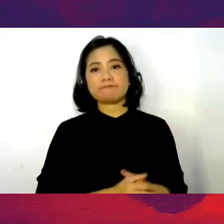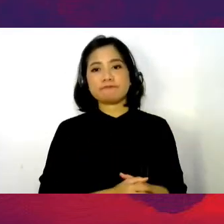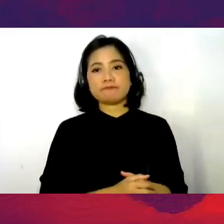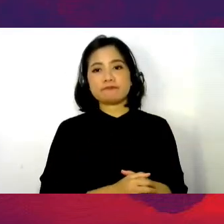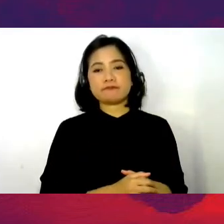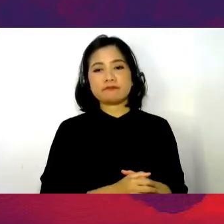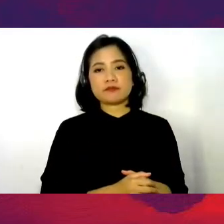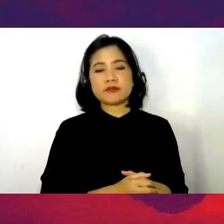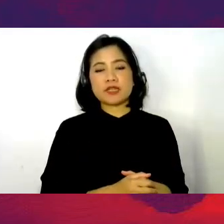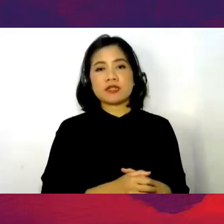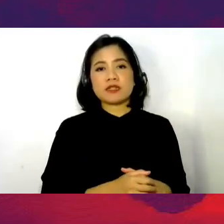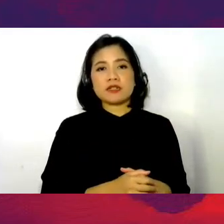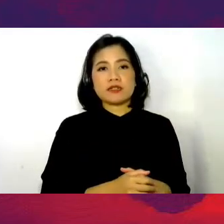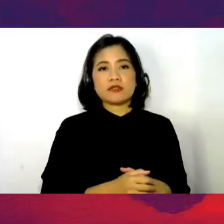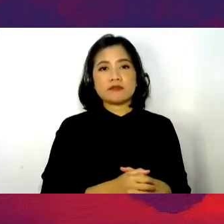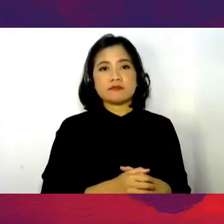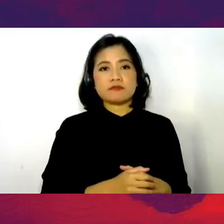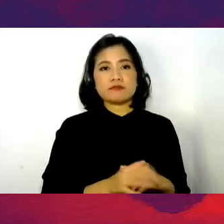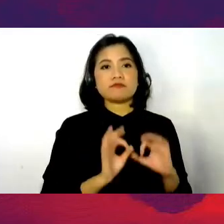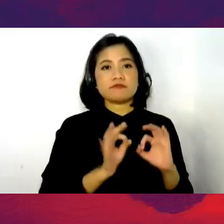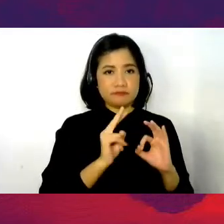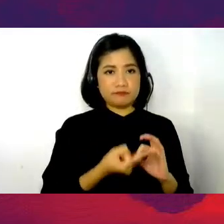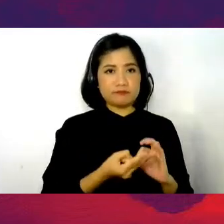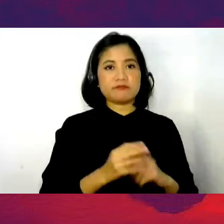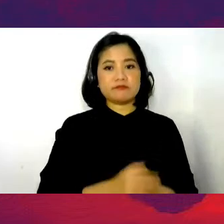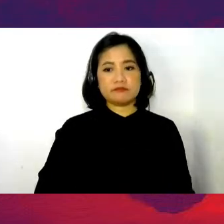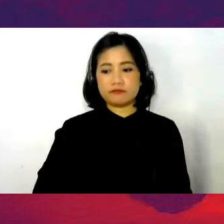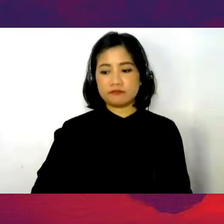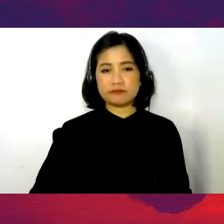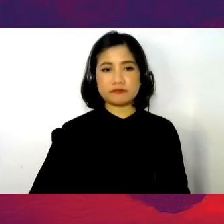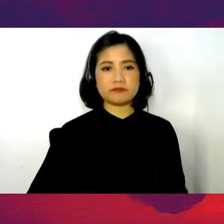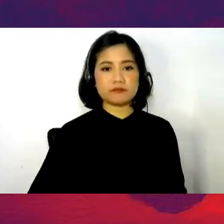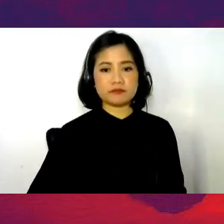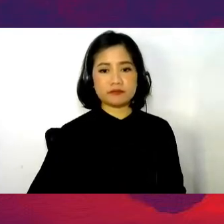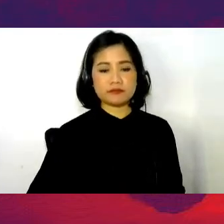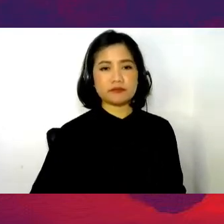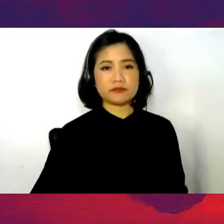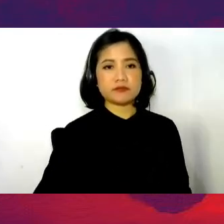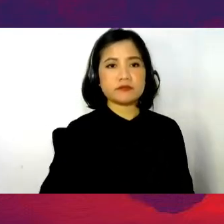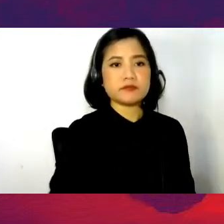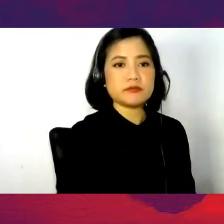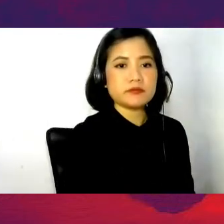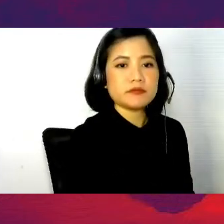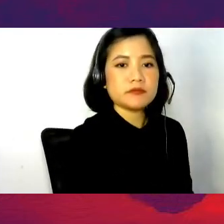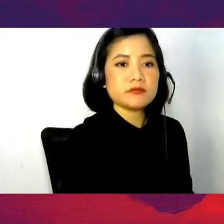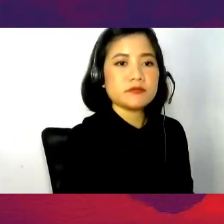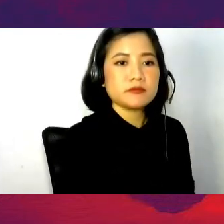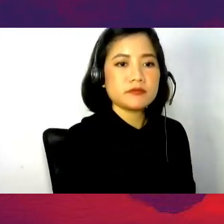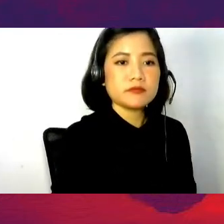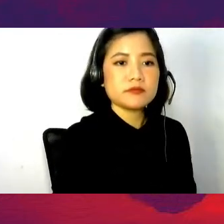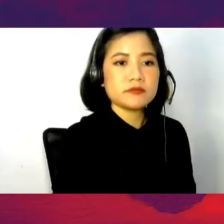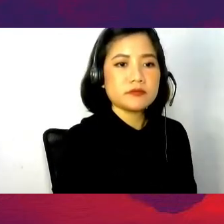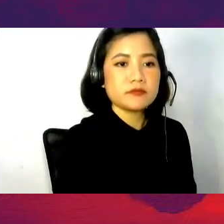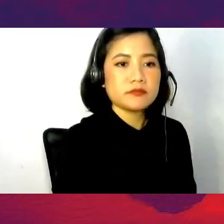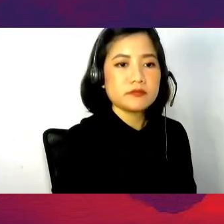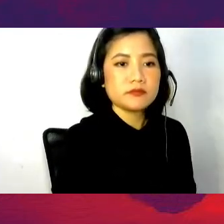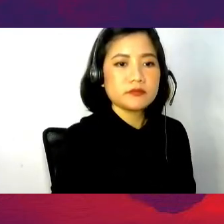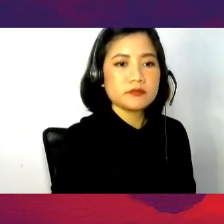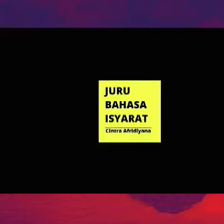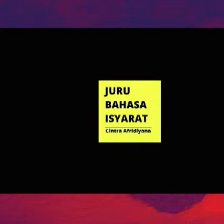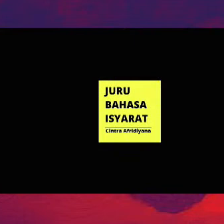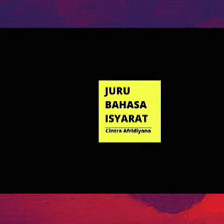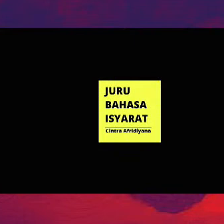is. The MPIs are being used because, they're really simple headline metrics